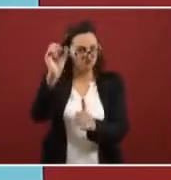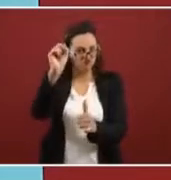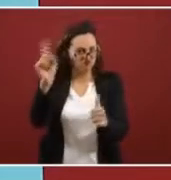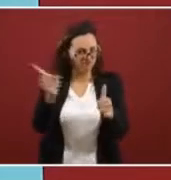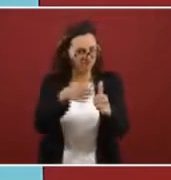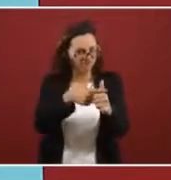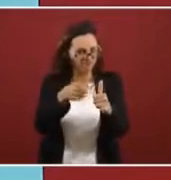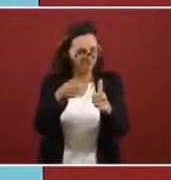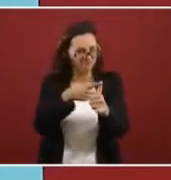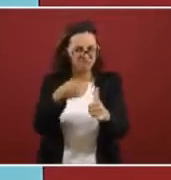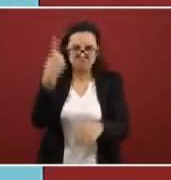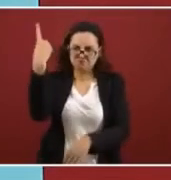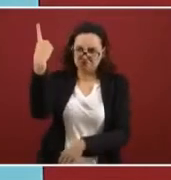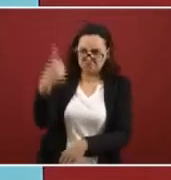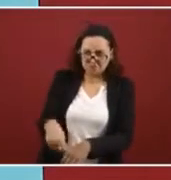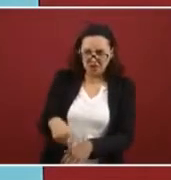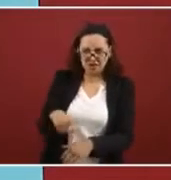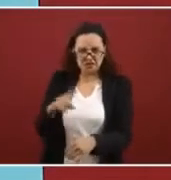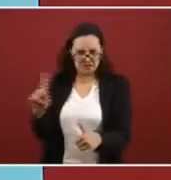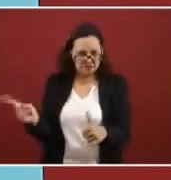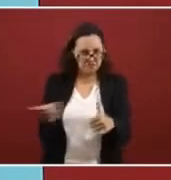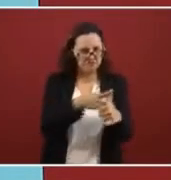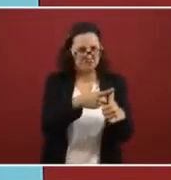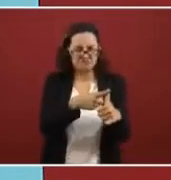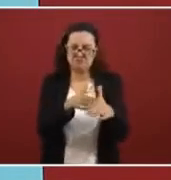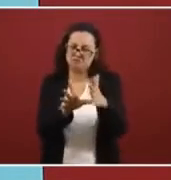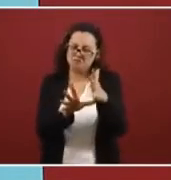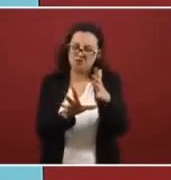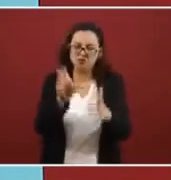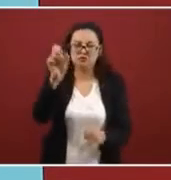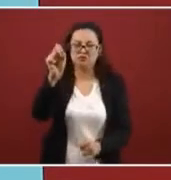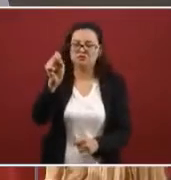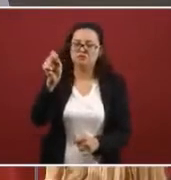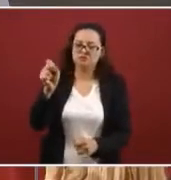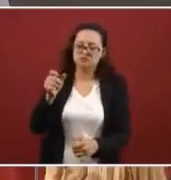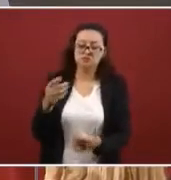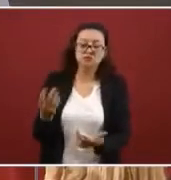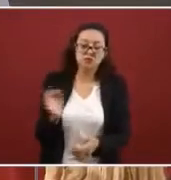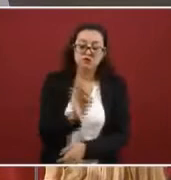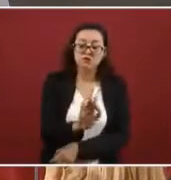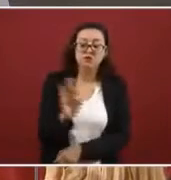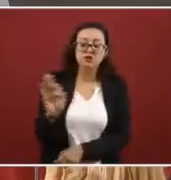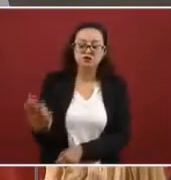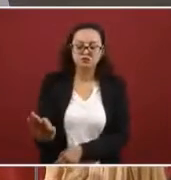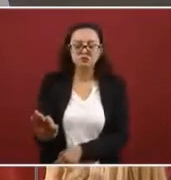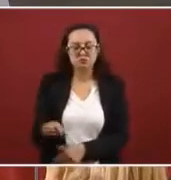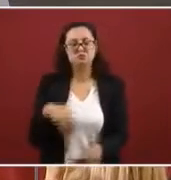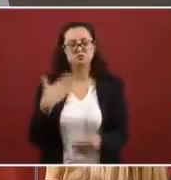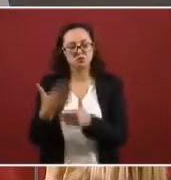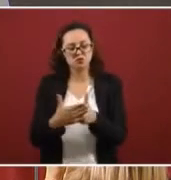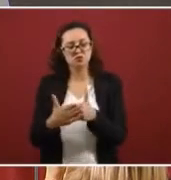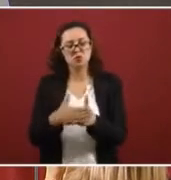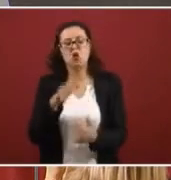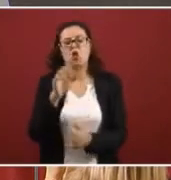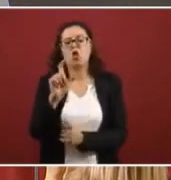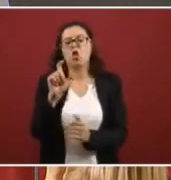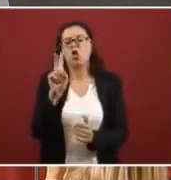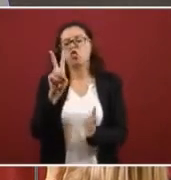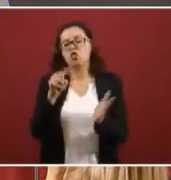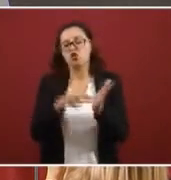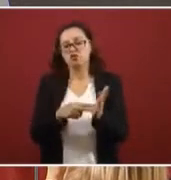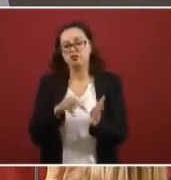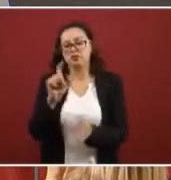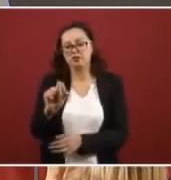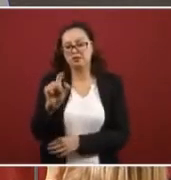according to the what the law says, the Constitution allows. And 2024, I will